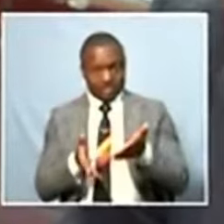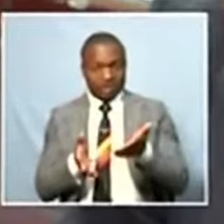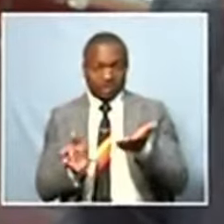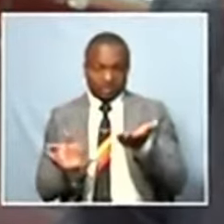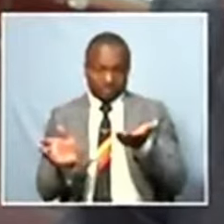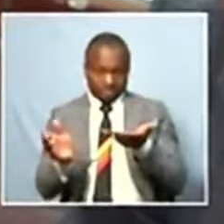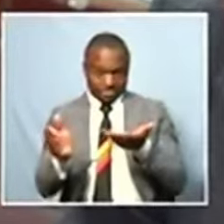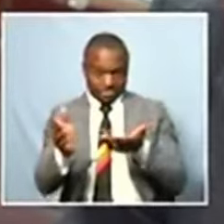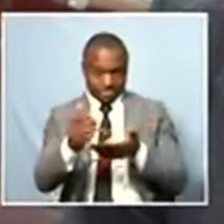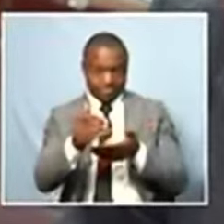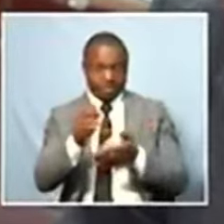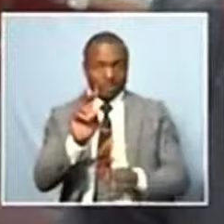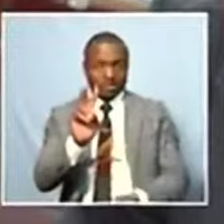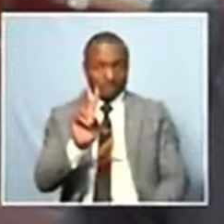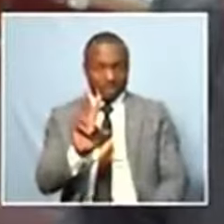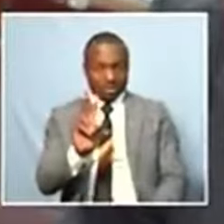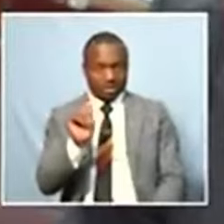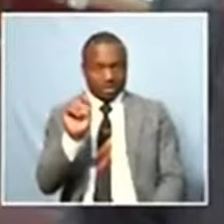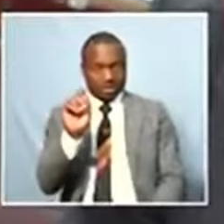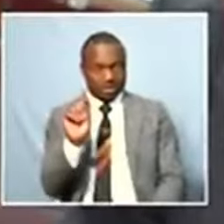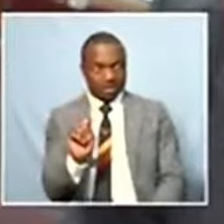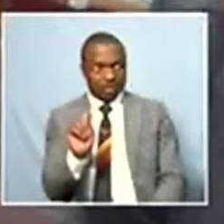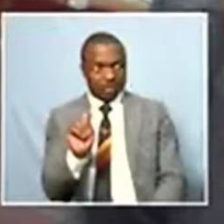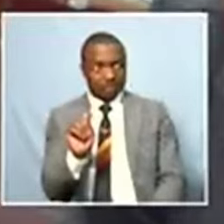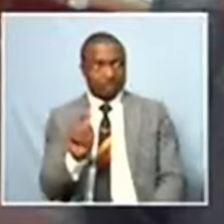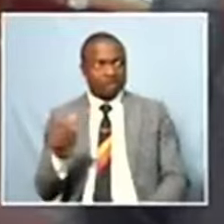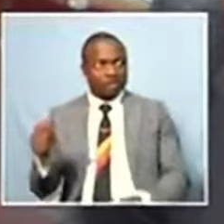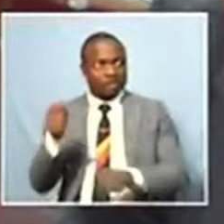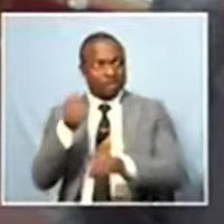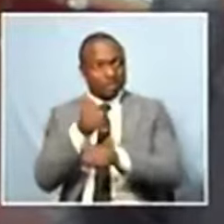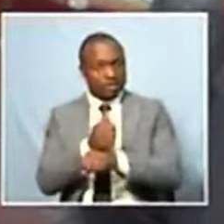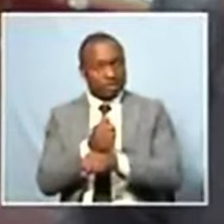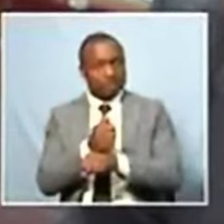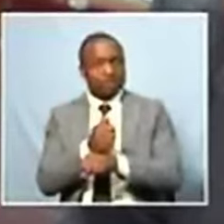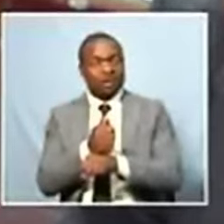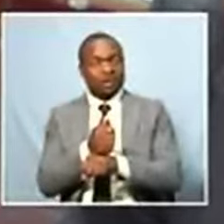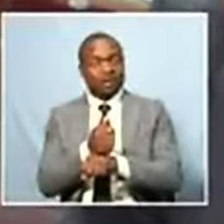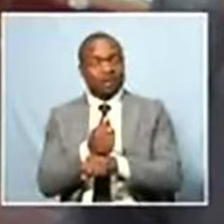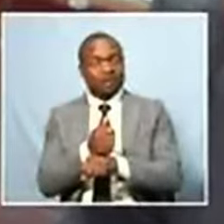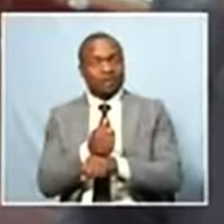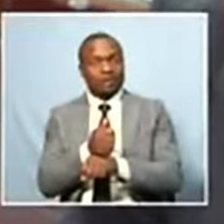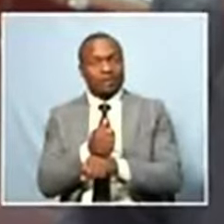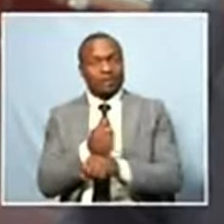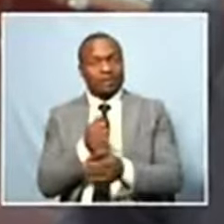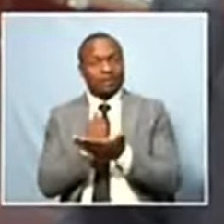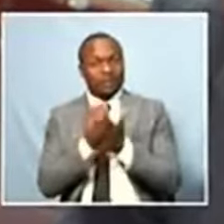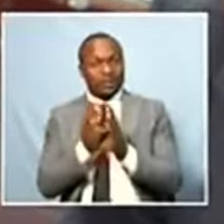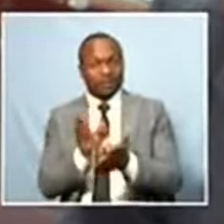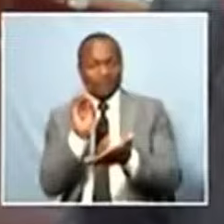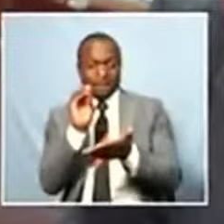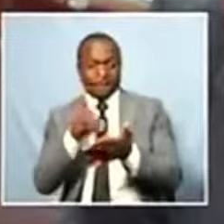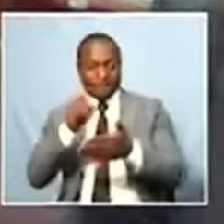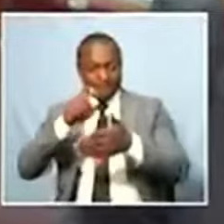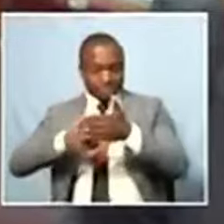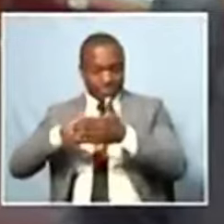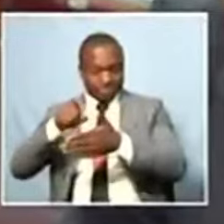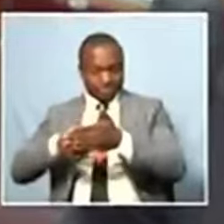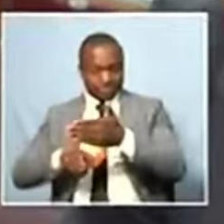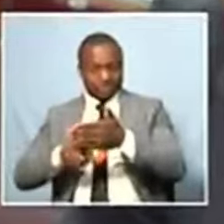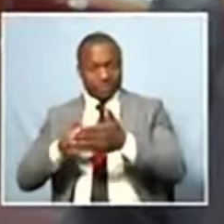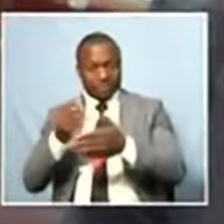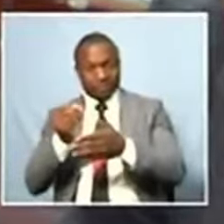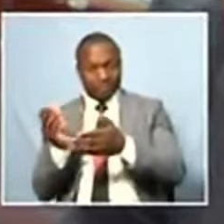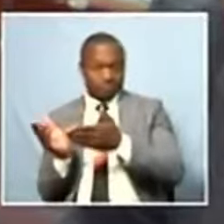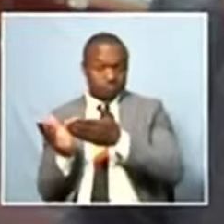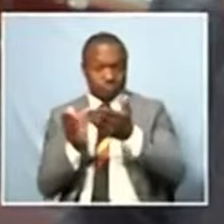be required to appoint an agent to compute the tax on that. So whatever outflow is going